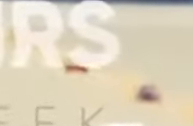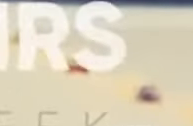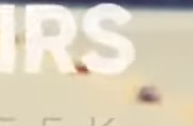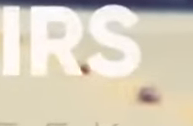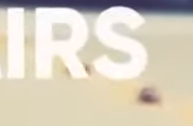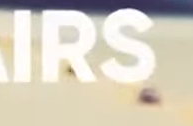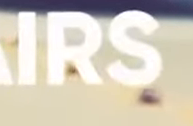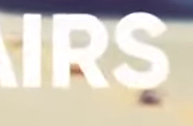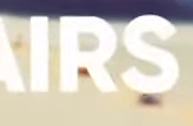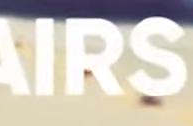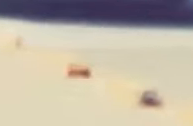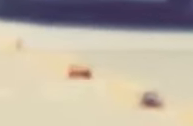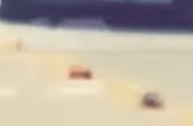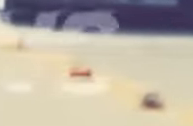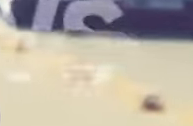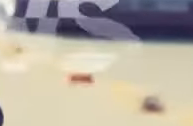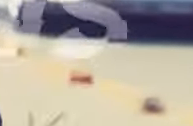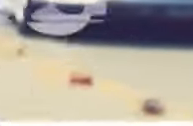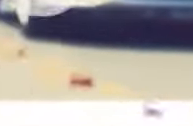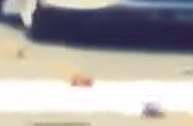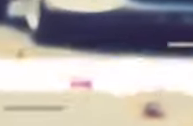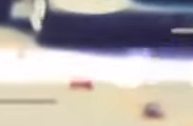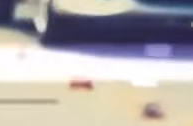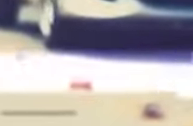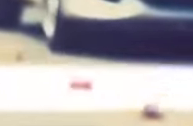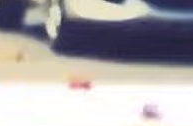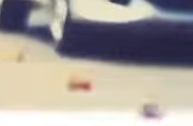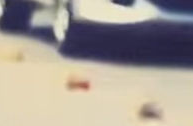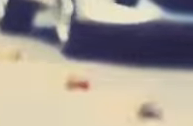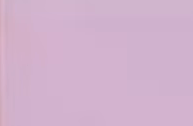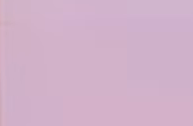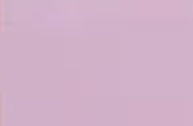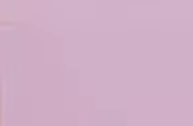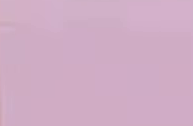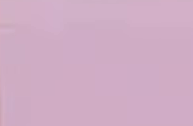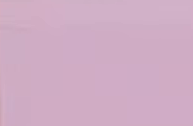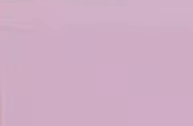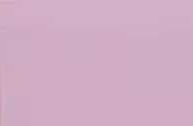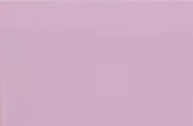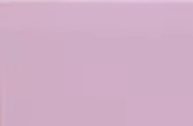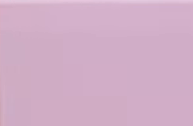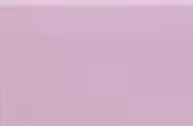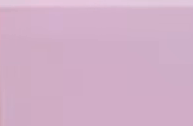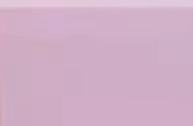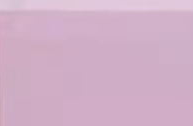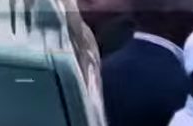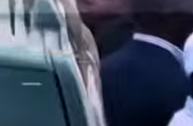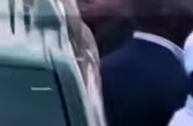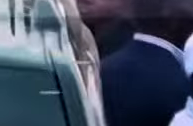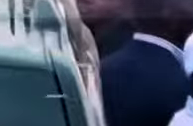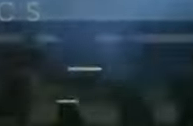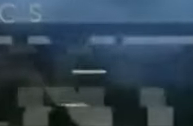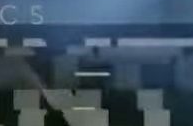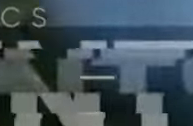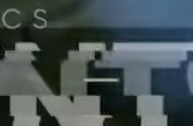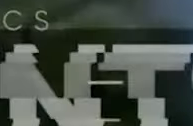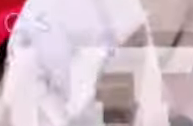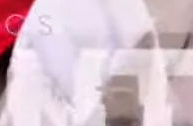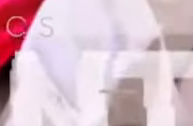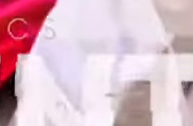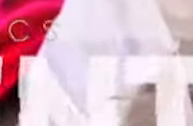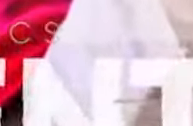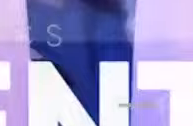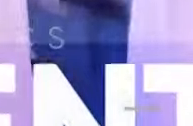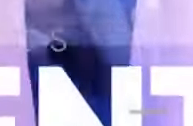for the latest in current affairs, breaking news and in-depth analysis. A warm welcome to KBC News Check. From politics to